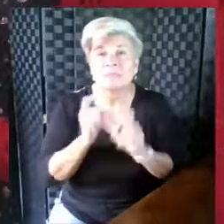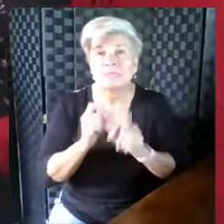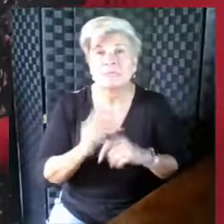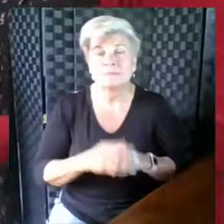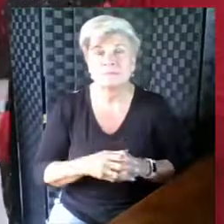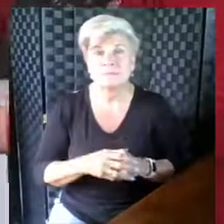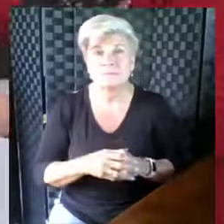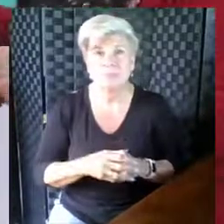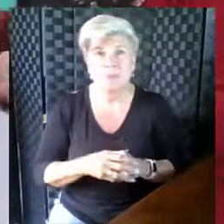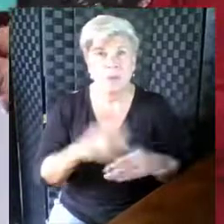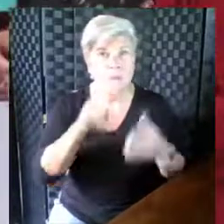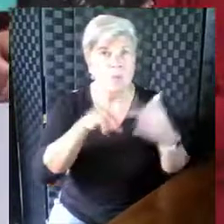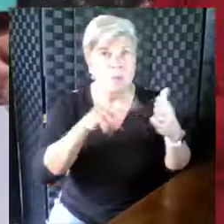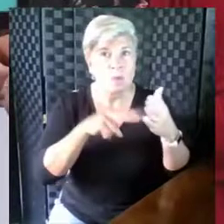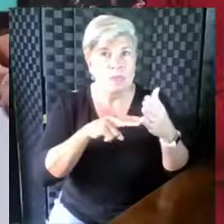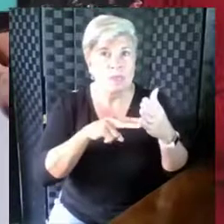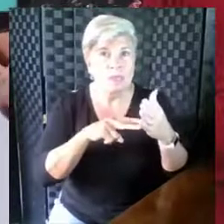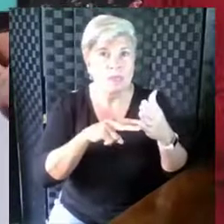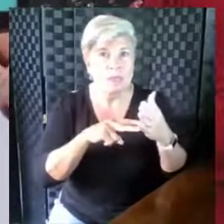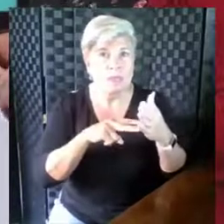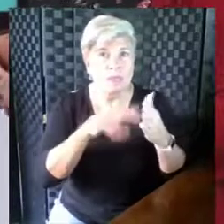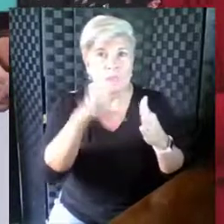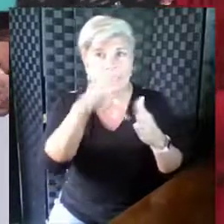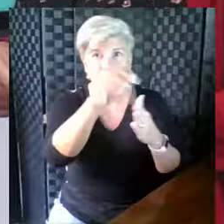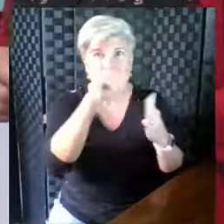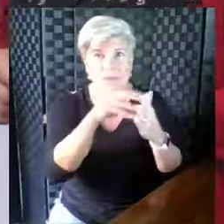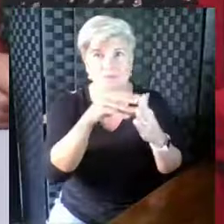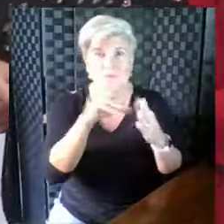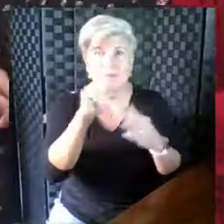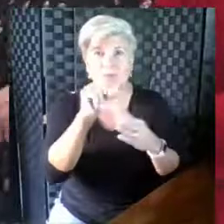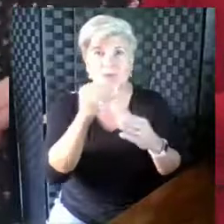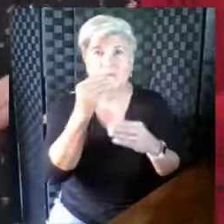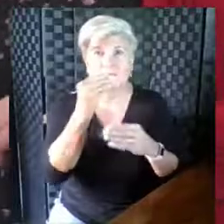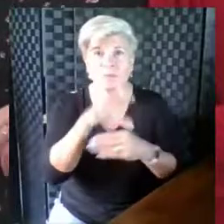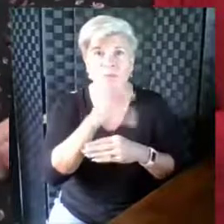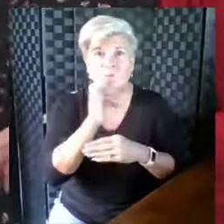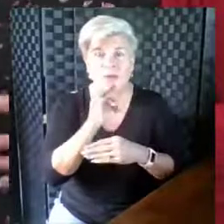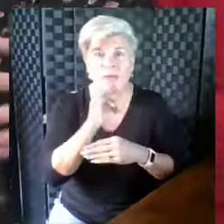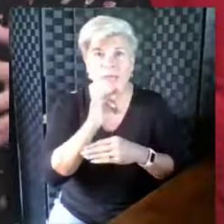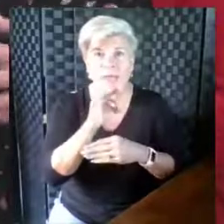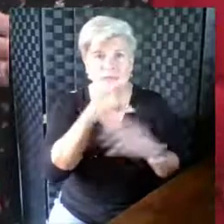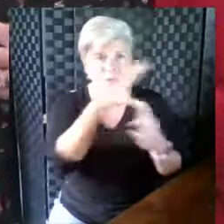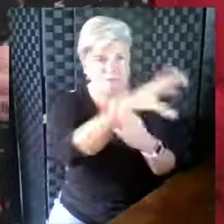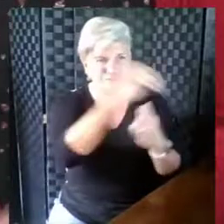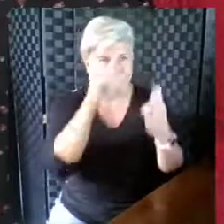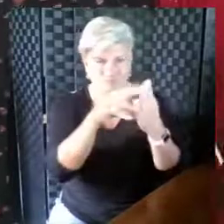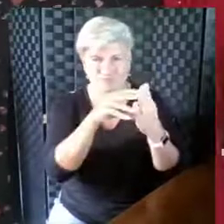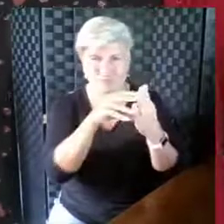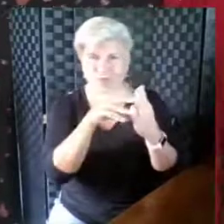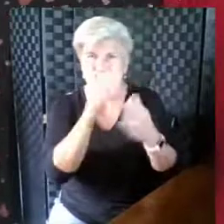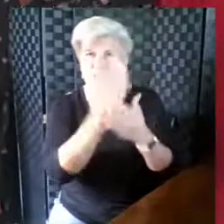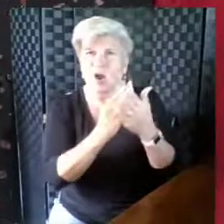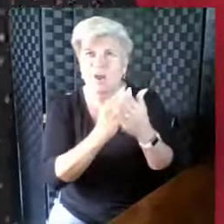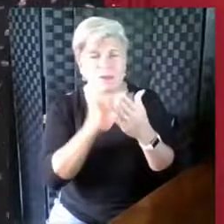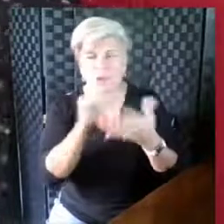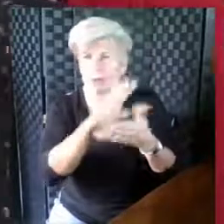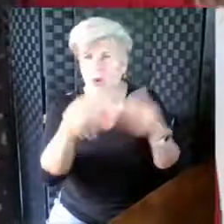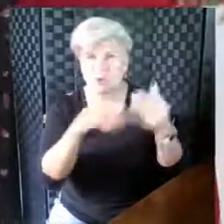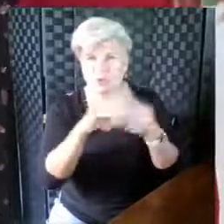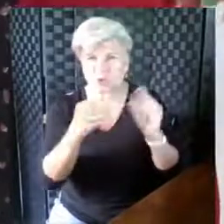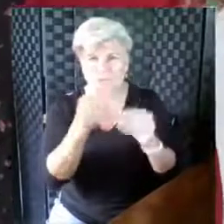speed. We're going to be reading an excerpt from No Food to Be Found. And remember, an excerpt is just a chunk of the whole